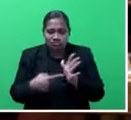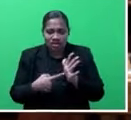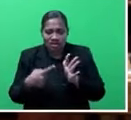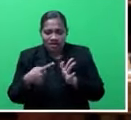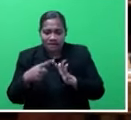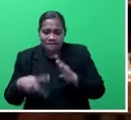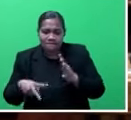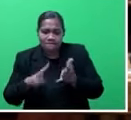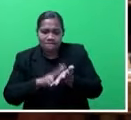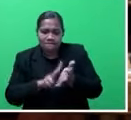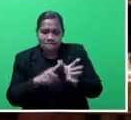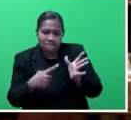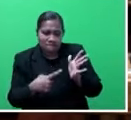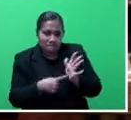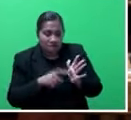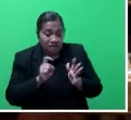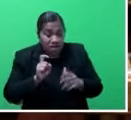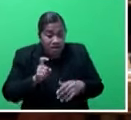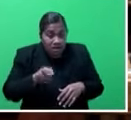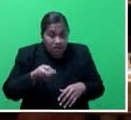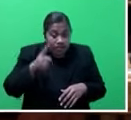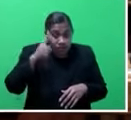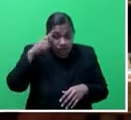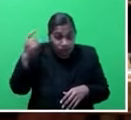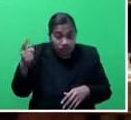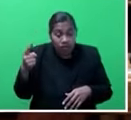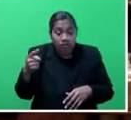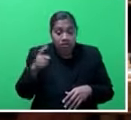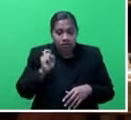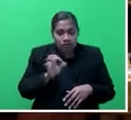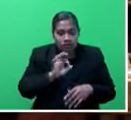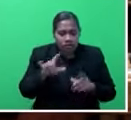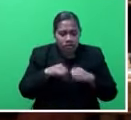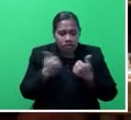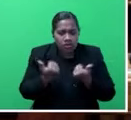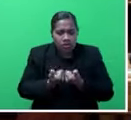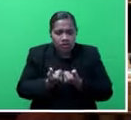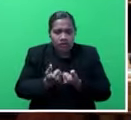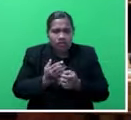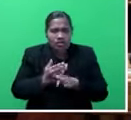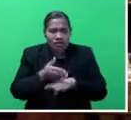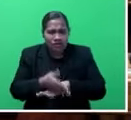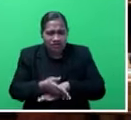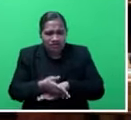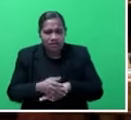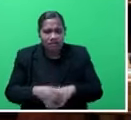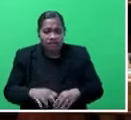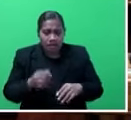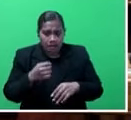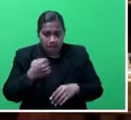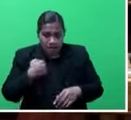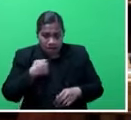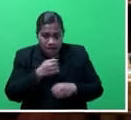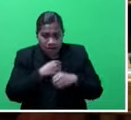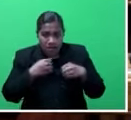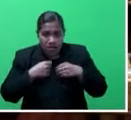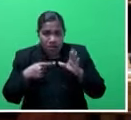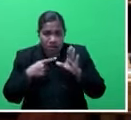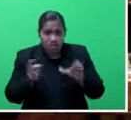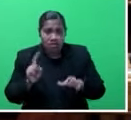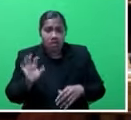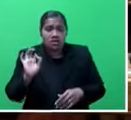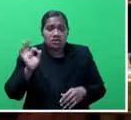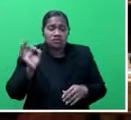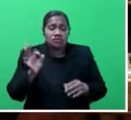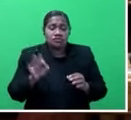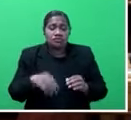fool if we do not agree to the return of the overtime." But our answer to that was that zero-rated VAT was